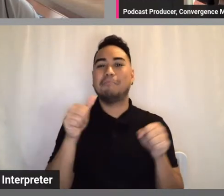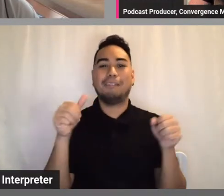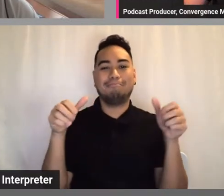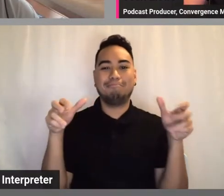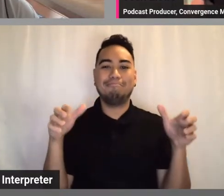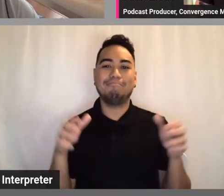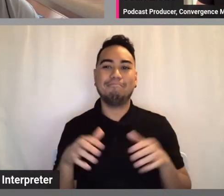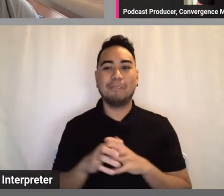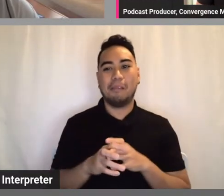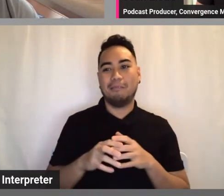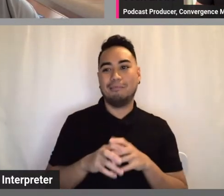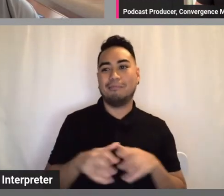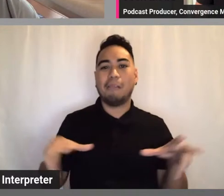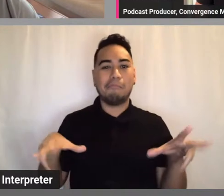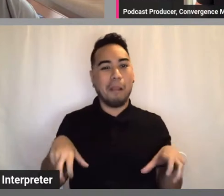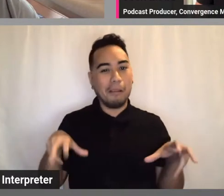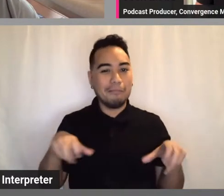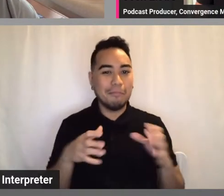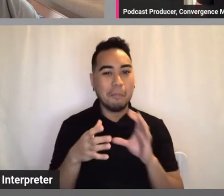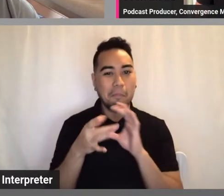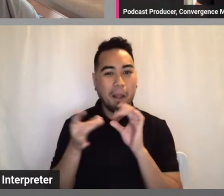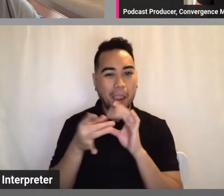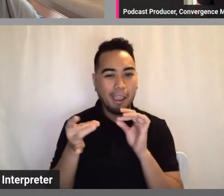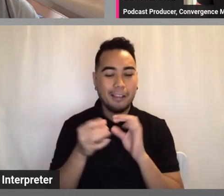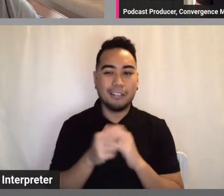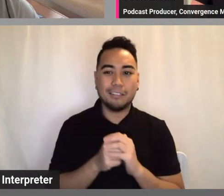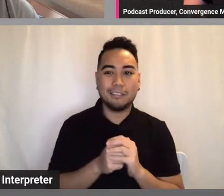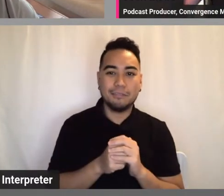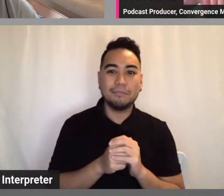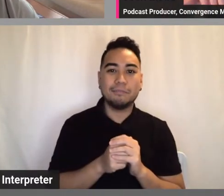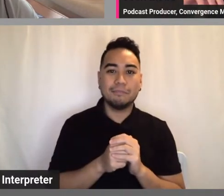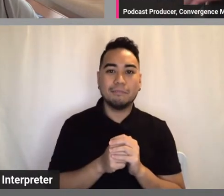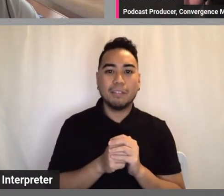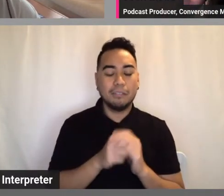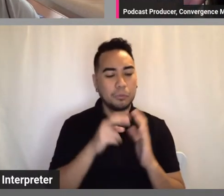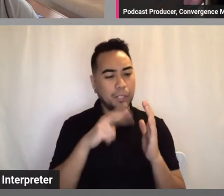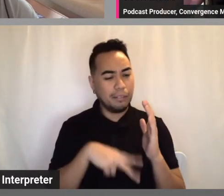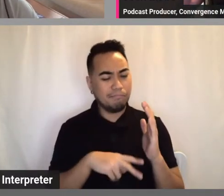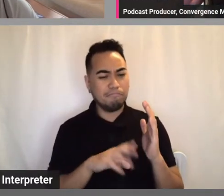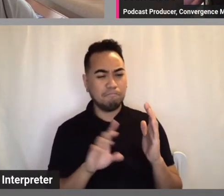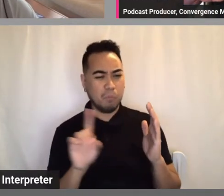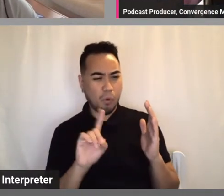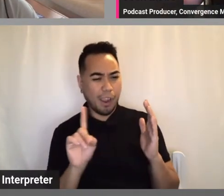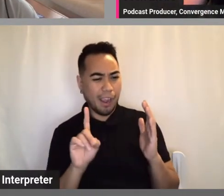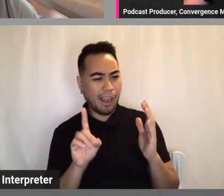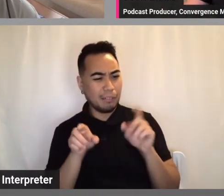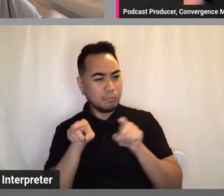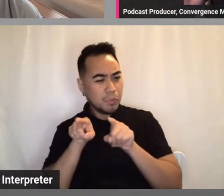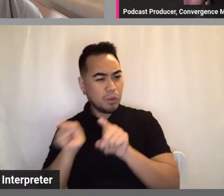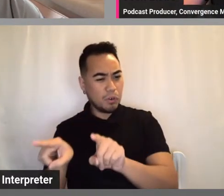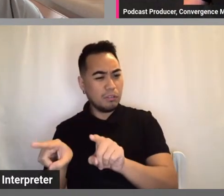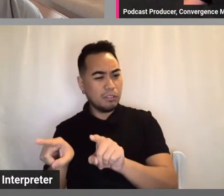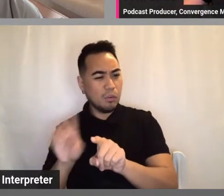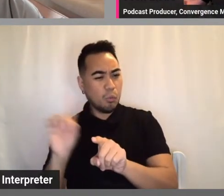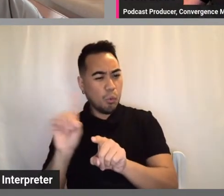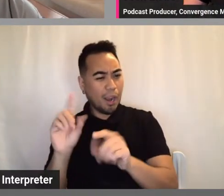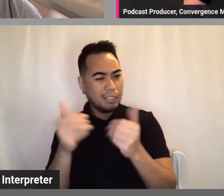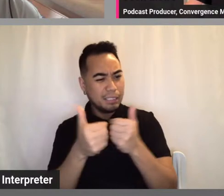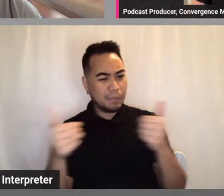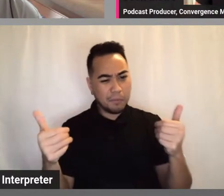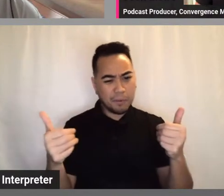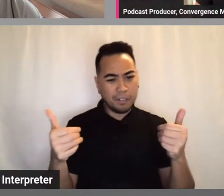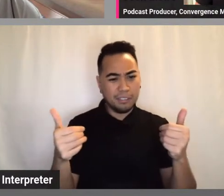where we would come together with the readings and discuss, and you find out where there's alignment, where there's some